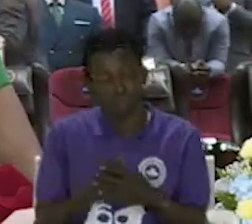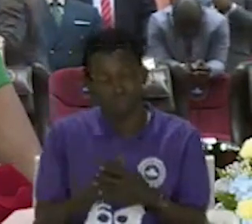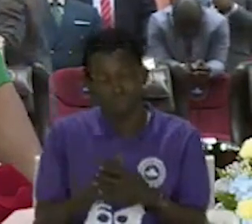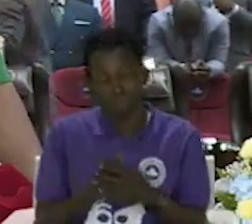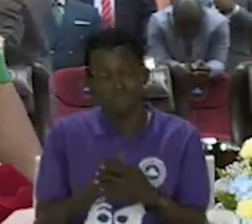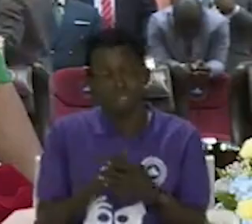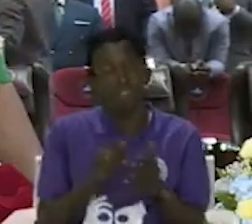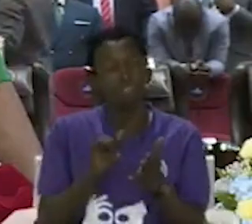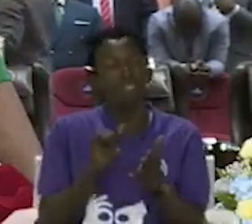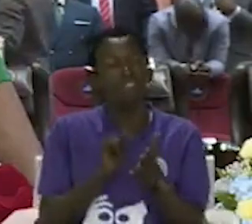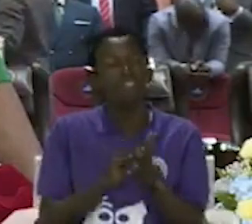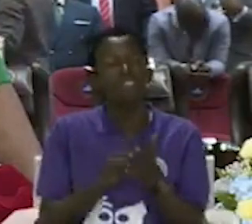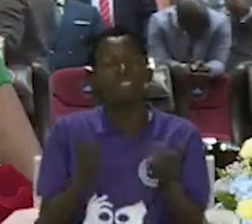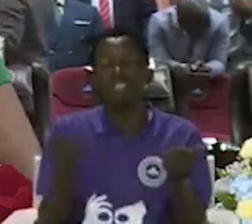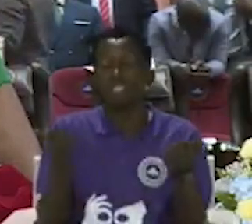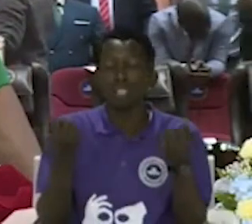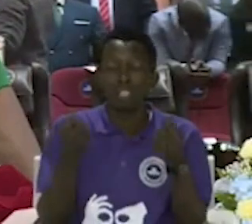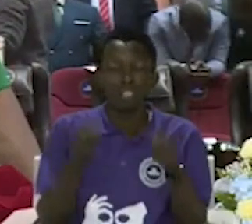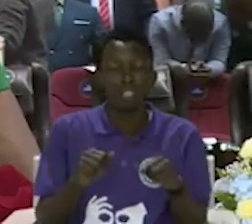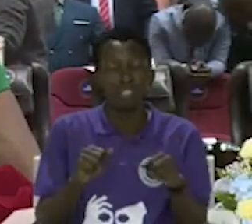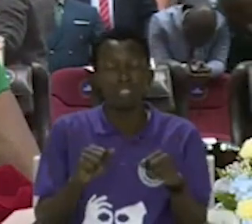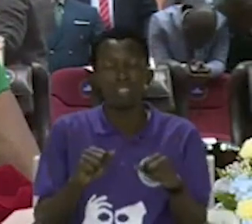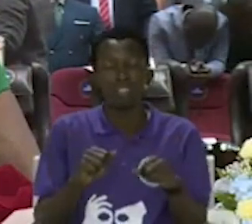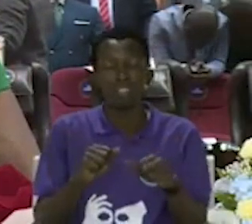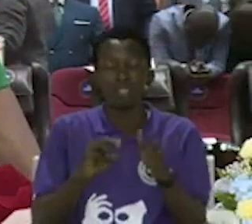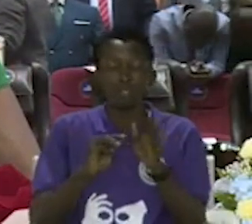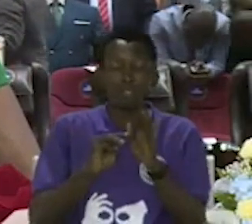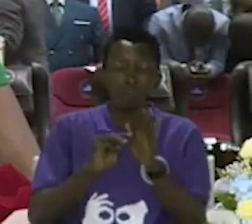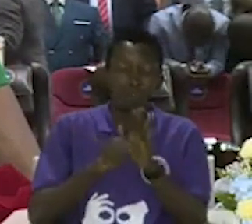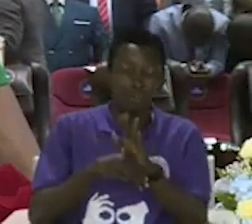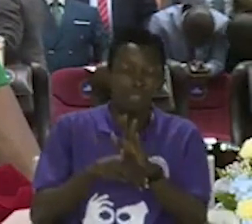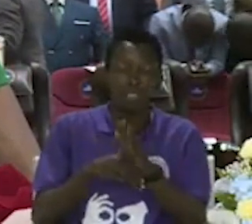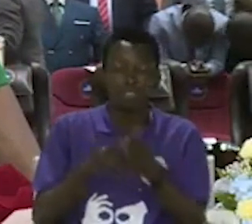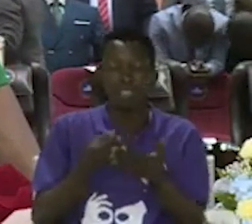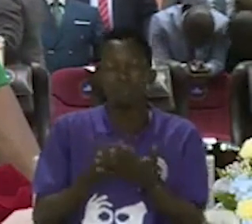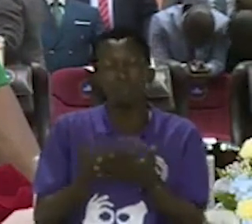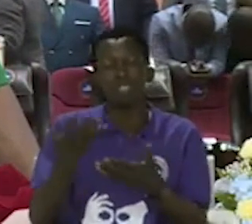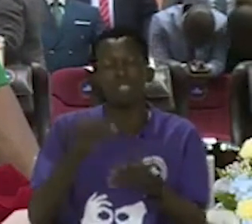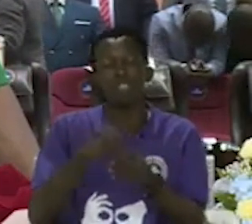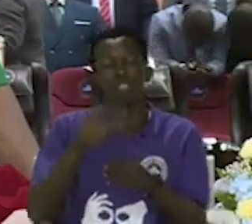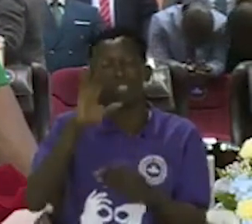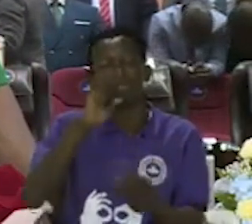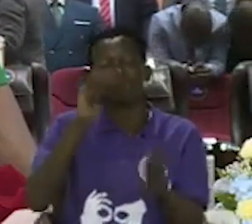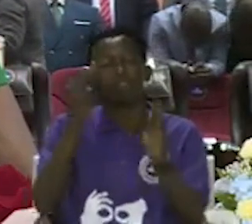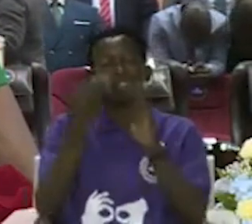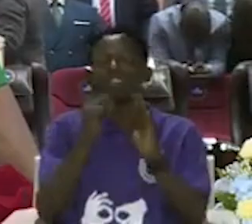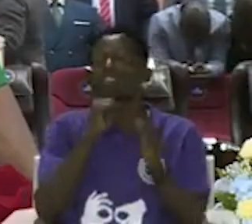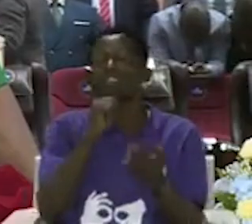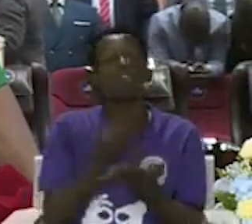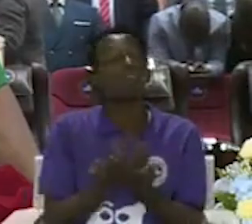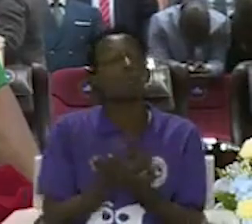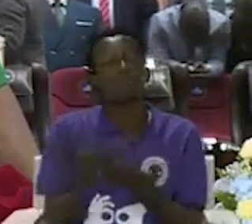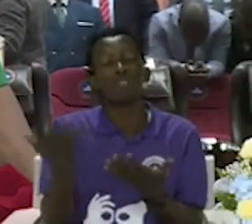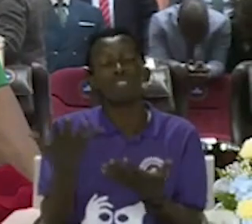that any minute spent in your presence is not wasted.